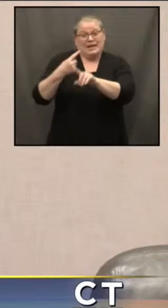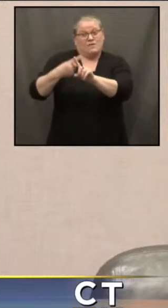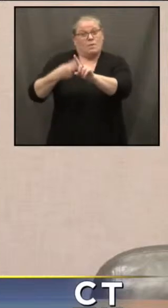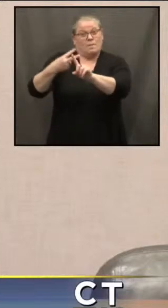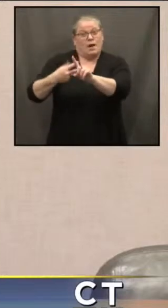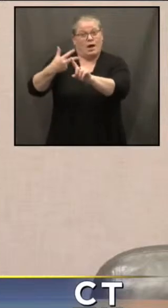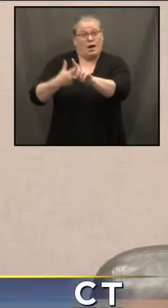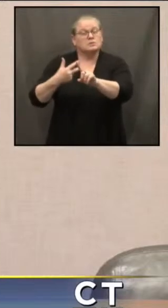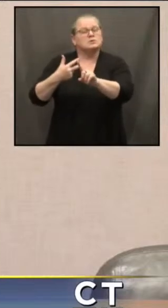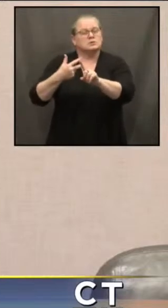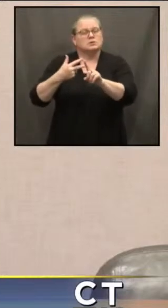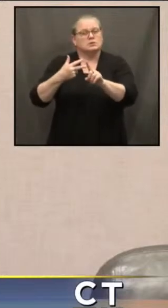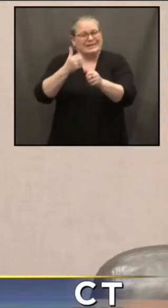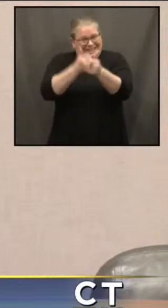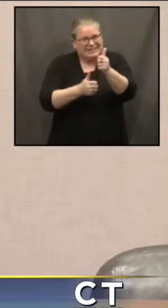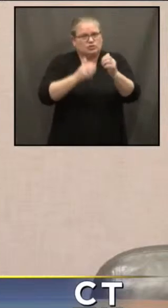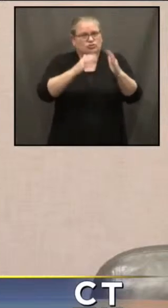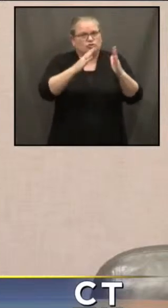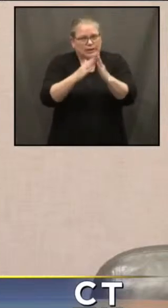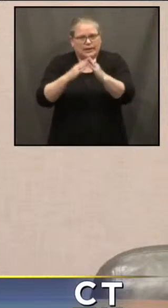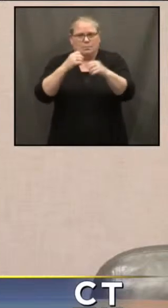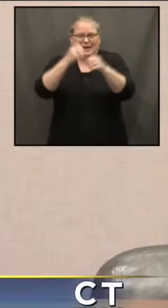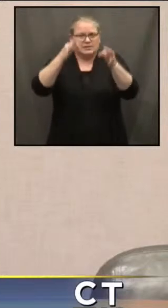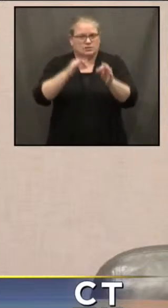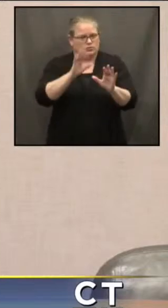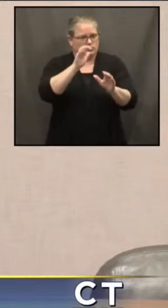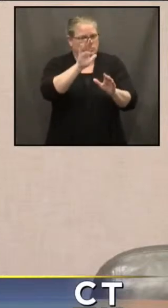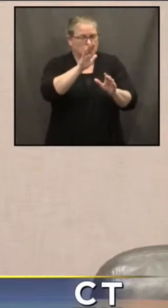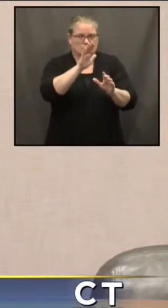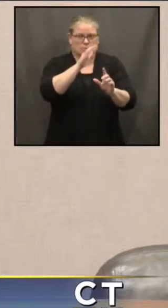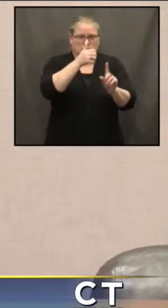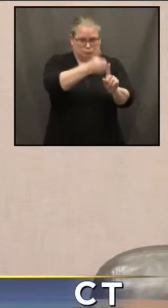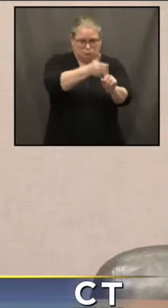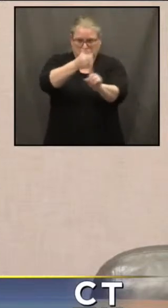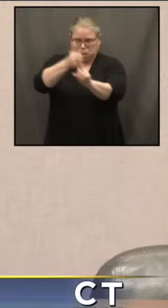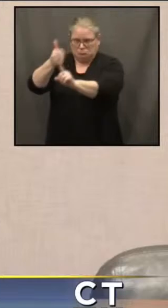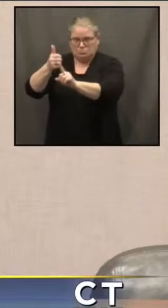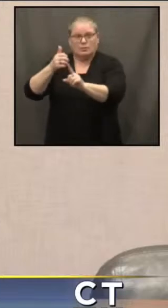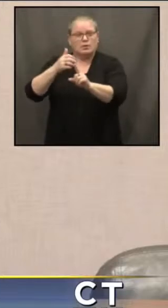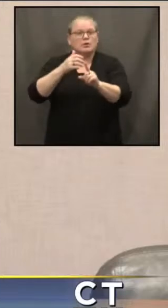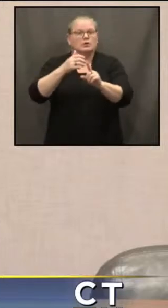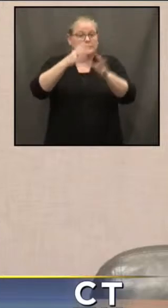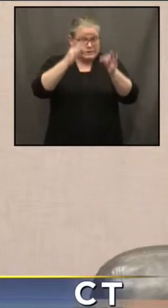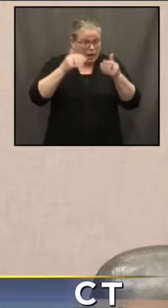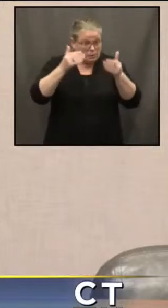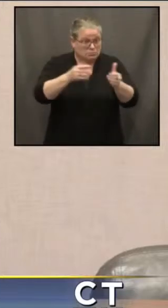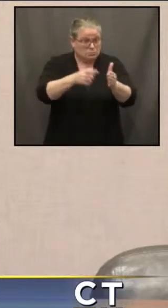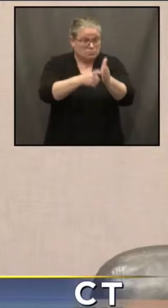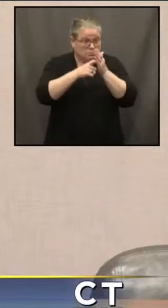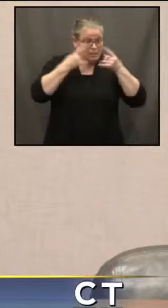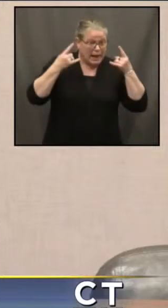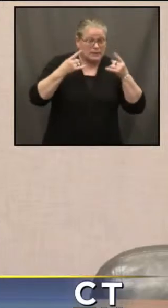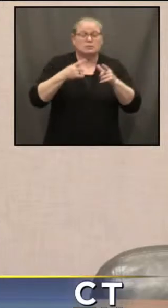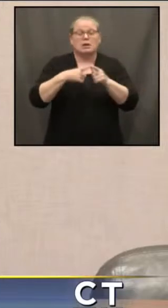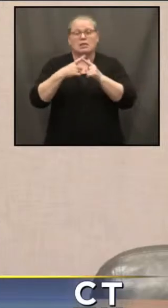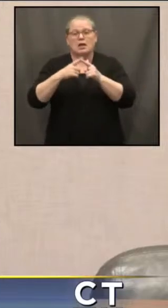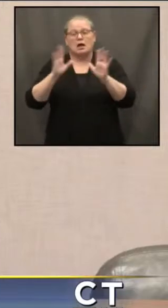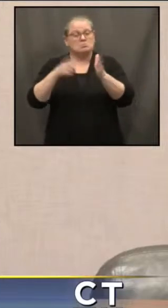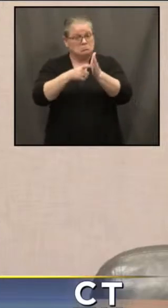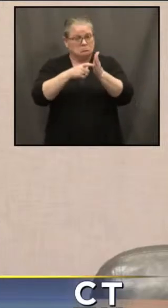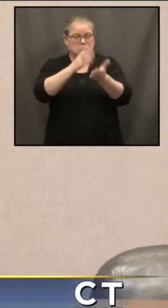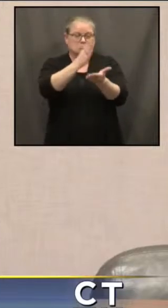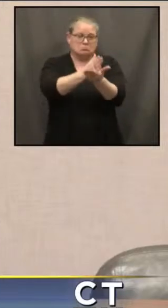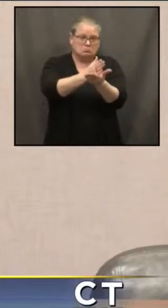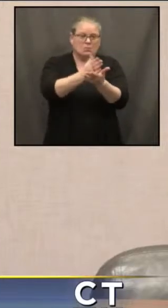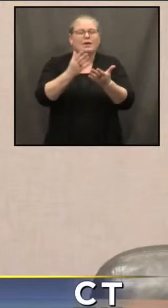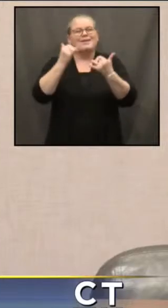made to enact mask mandates and then take them away. And now we're going into a winter season again where we have more